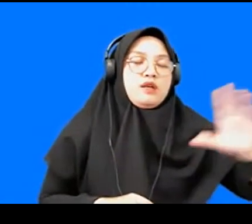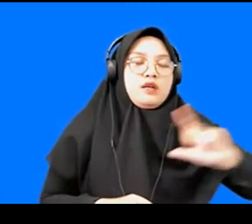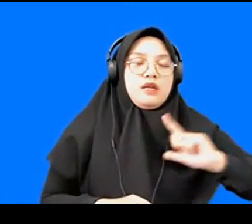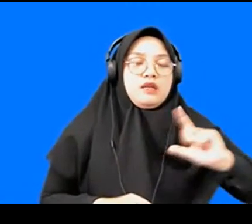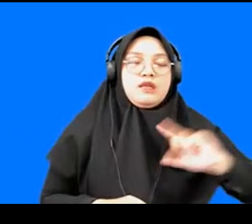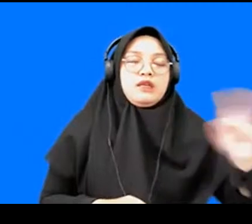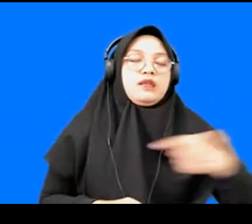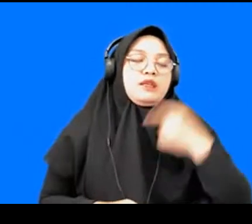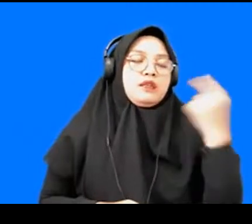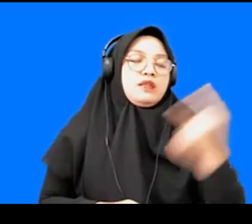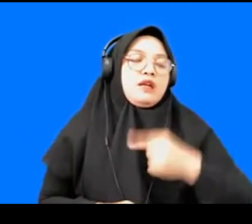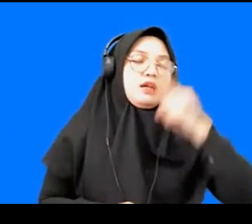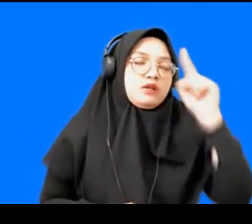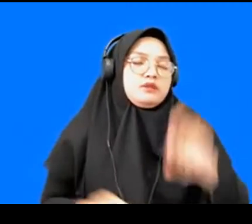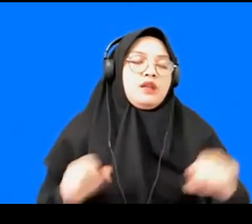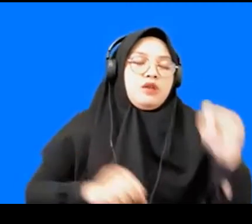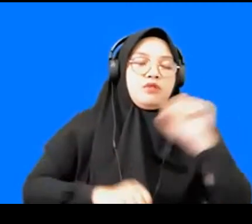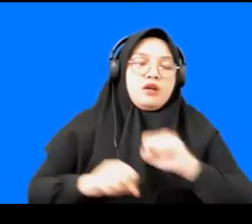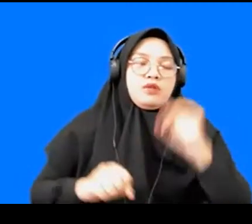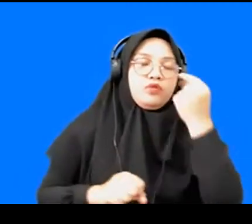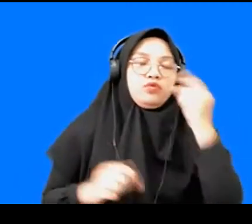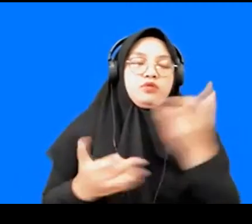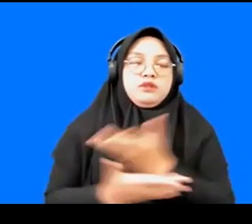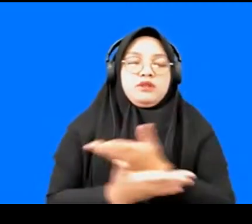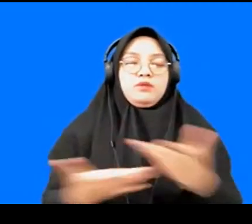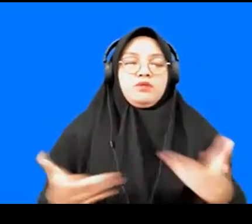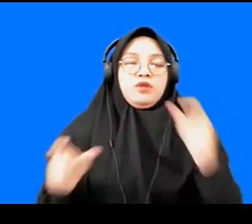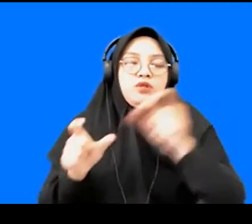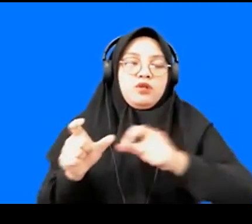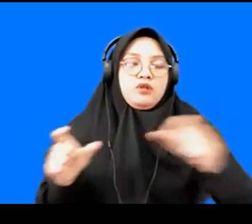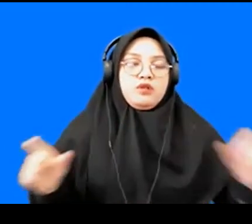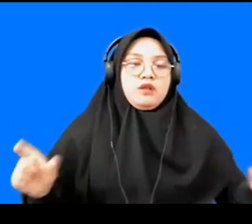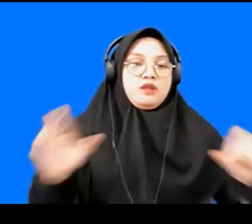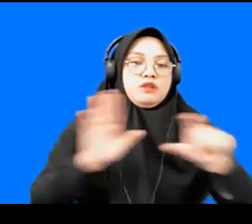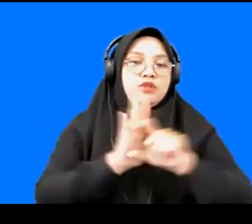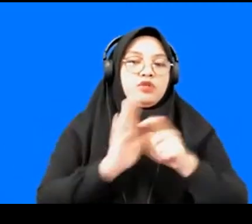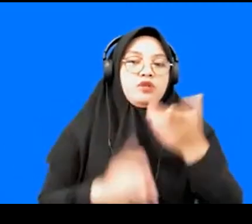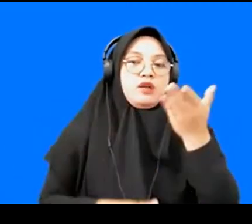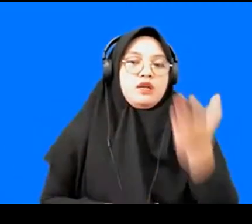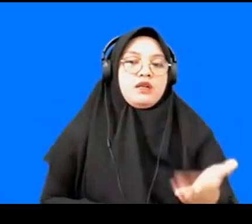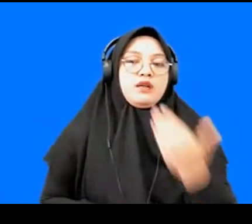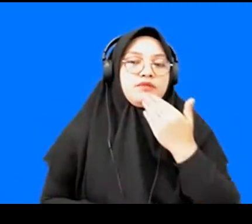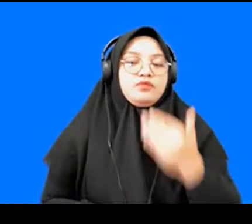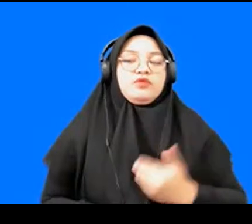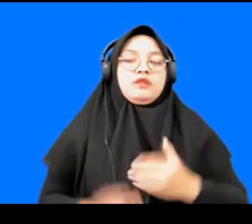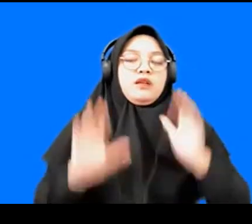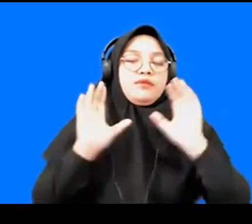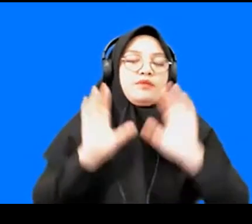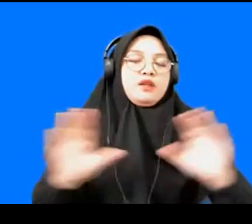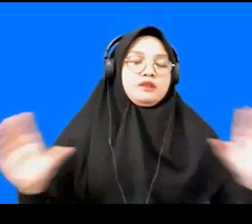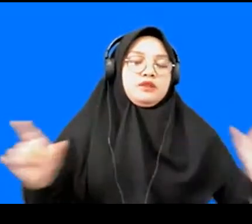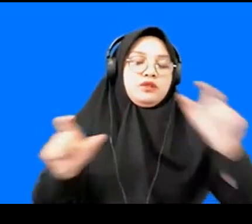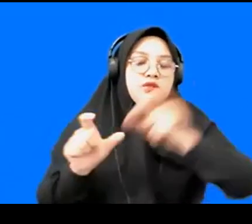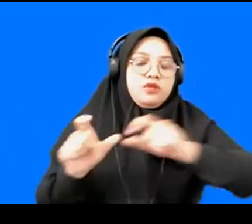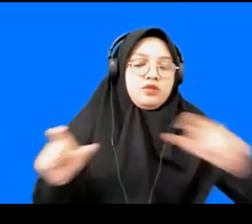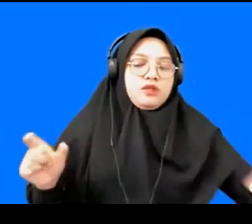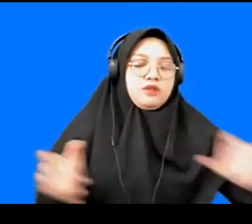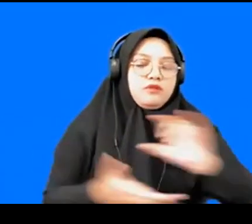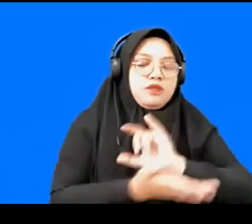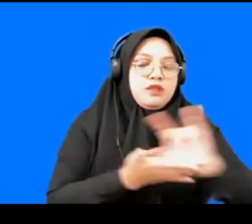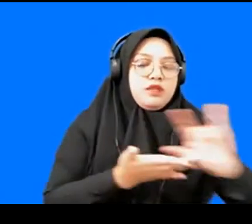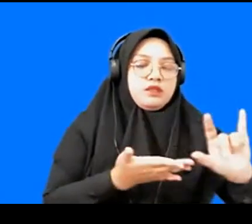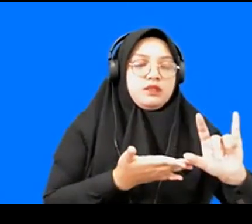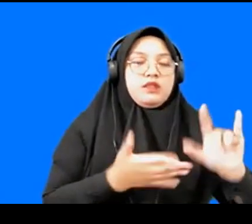from a go. You will have a lot of people who are invested with you and agree with you. And even there